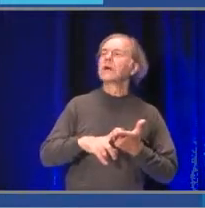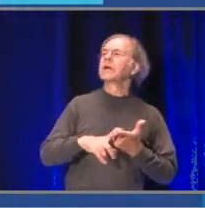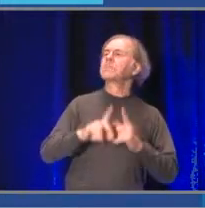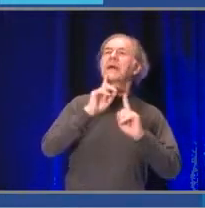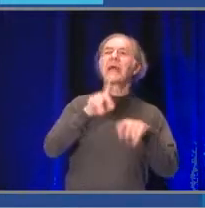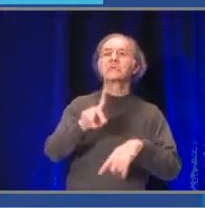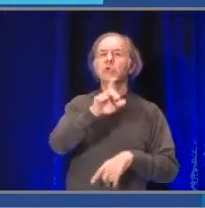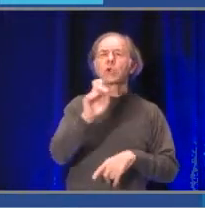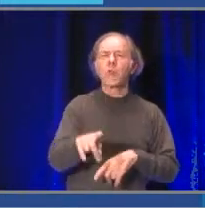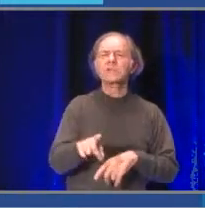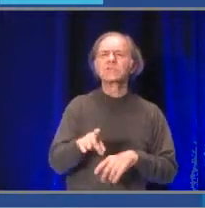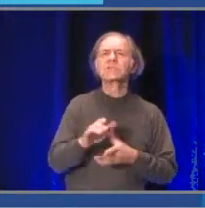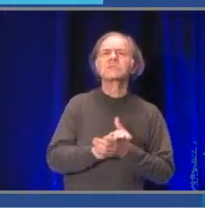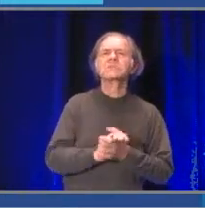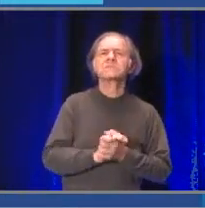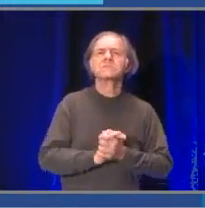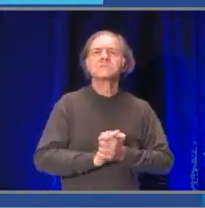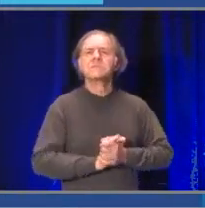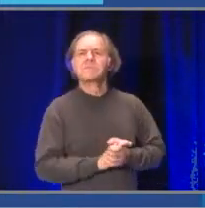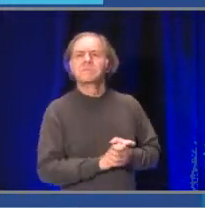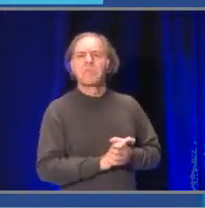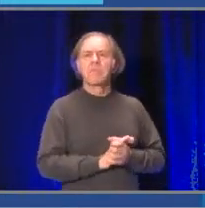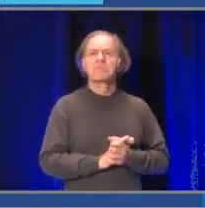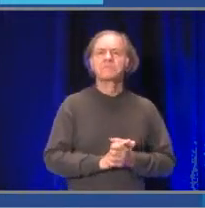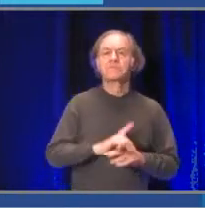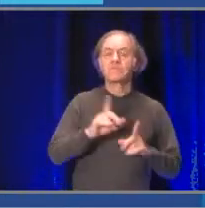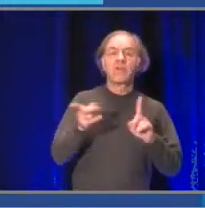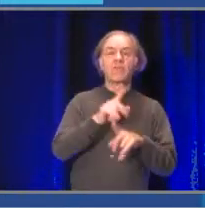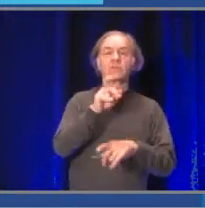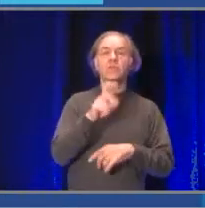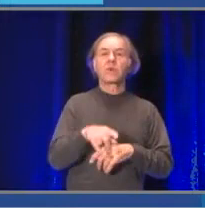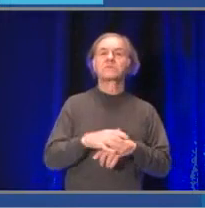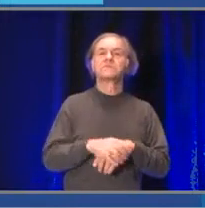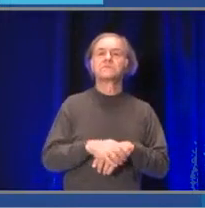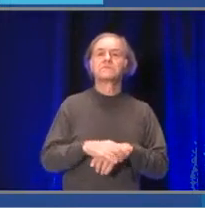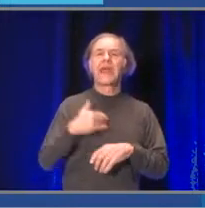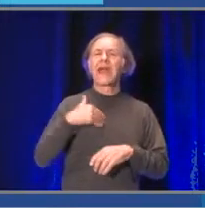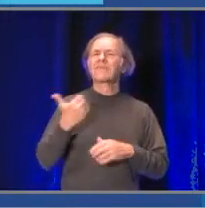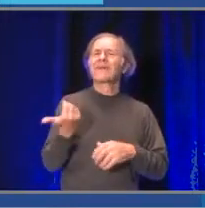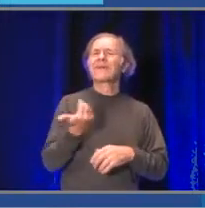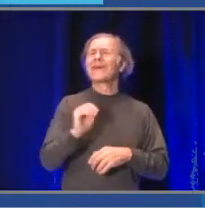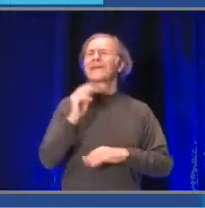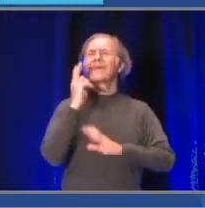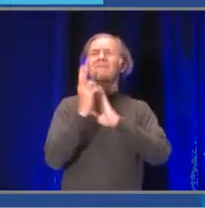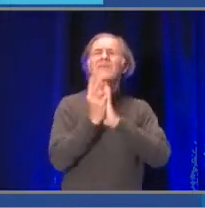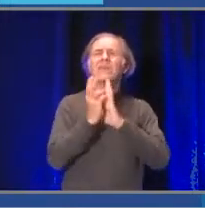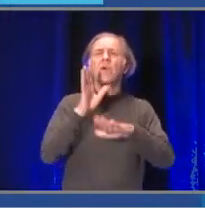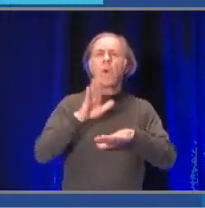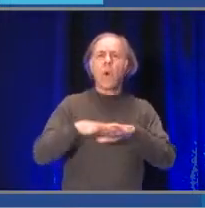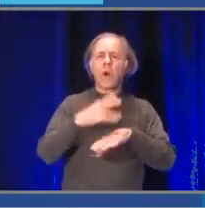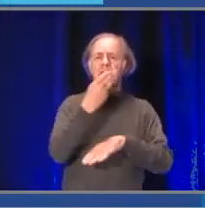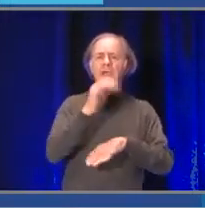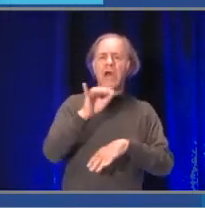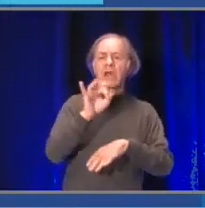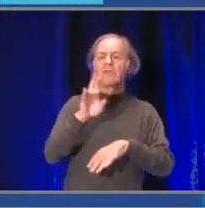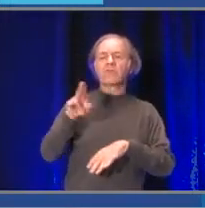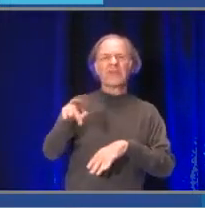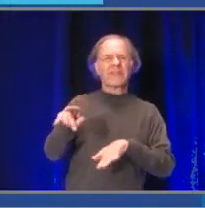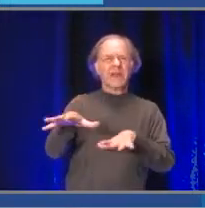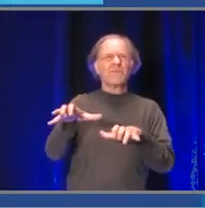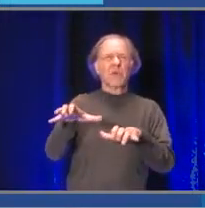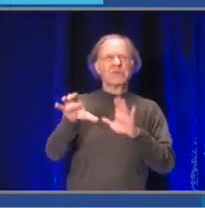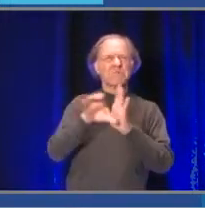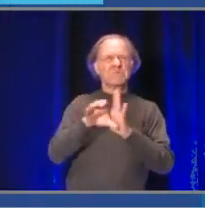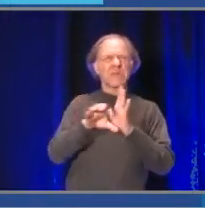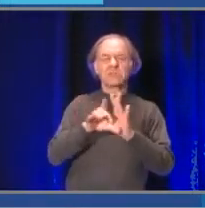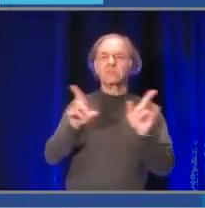in during the talk. First question is, do we have any videos on HIFU? Because watching stagnant pictures are one